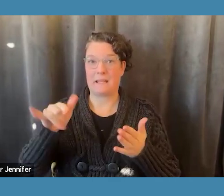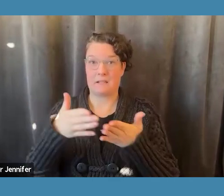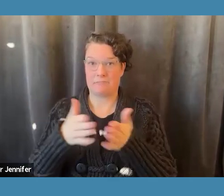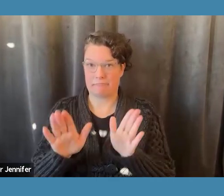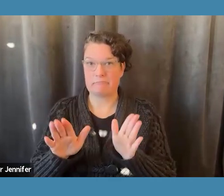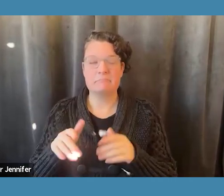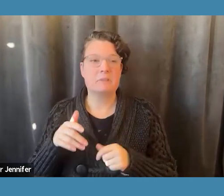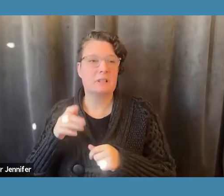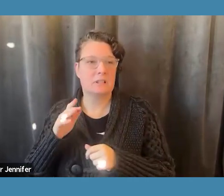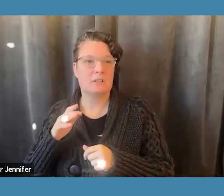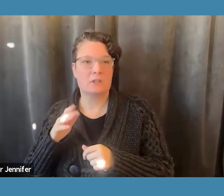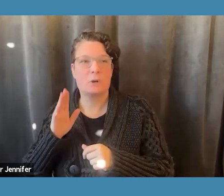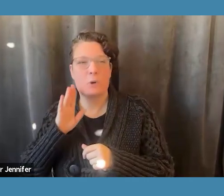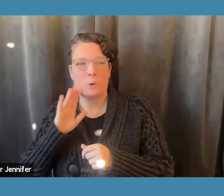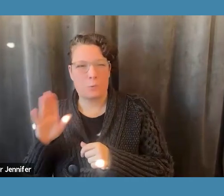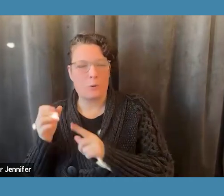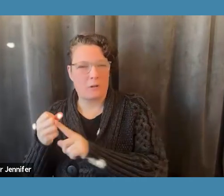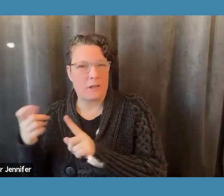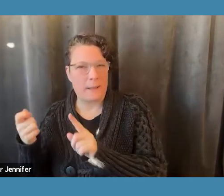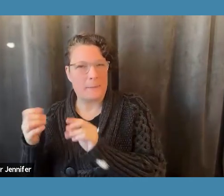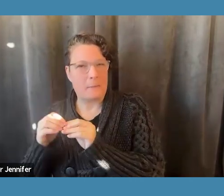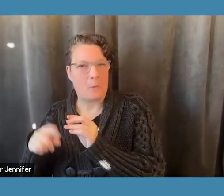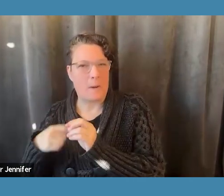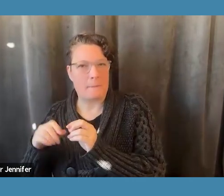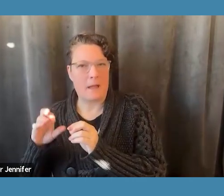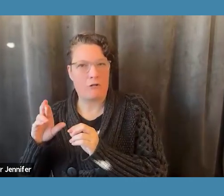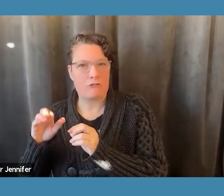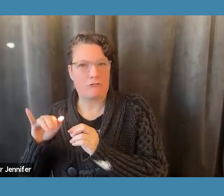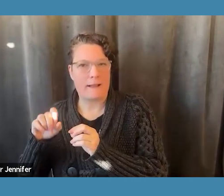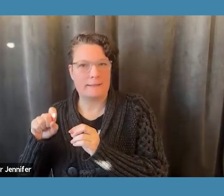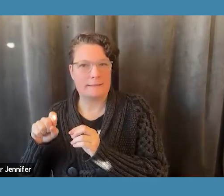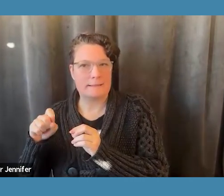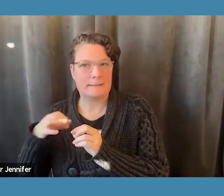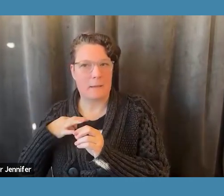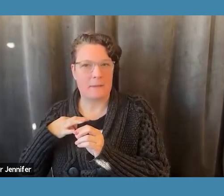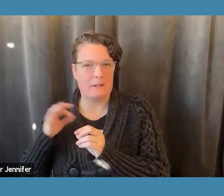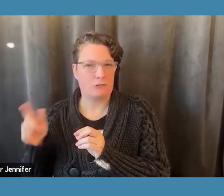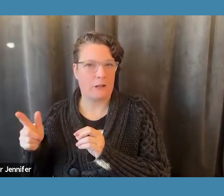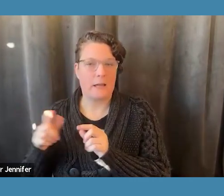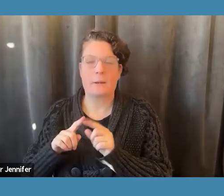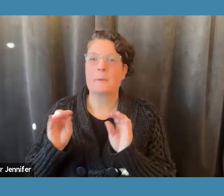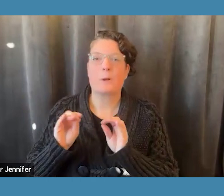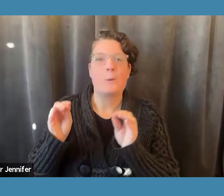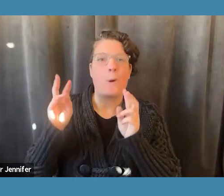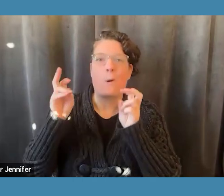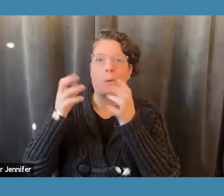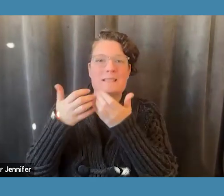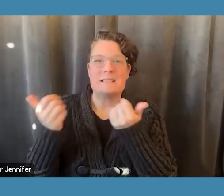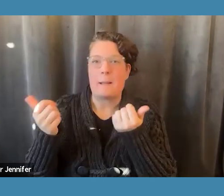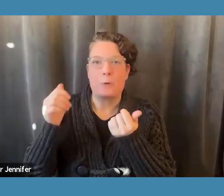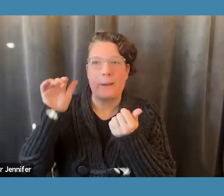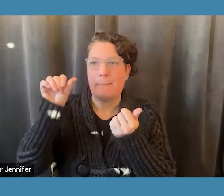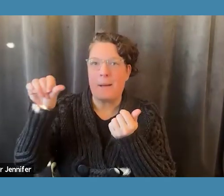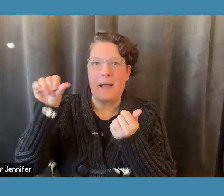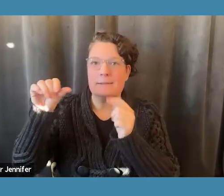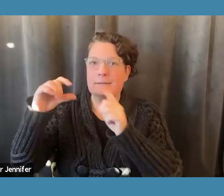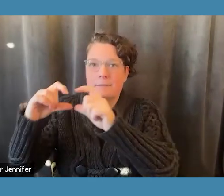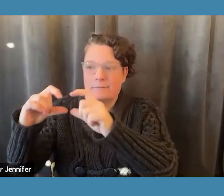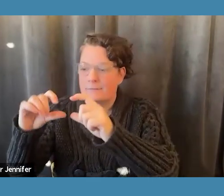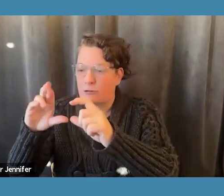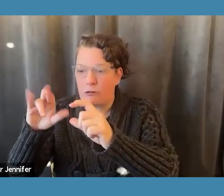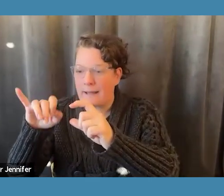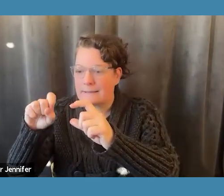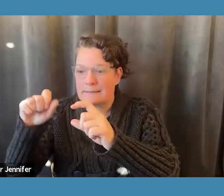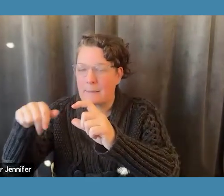separate bit of info about crisis applications later, but there's no separate button you're looking for that says crisis